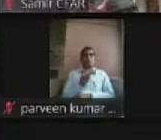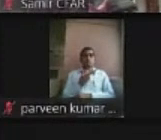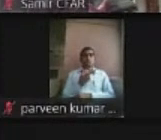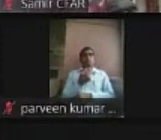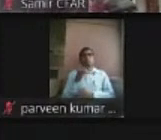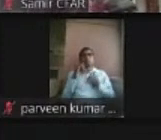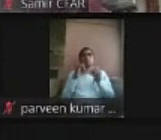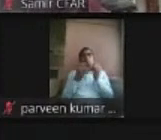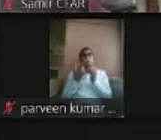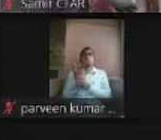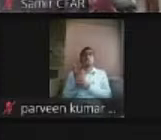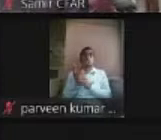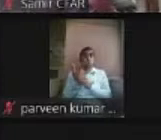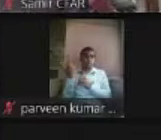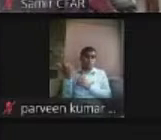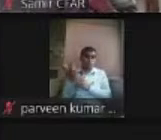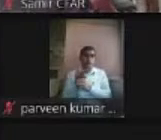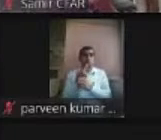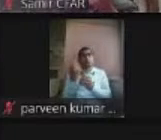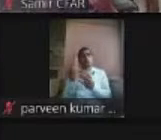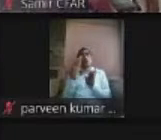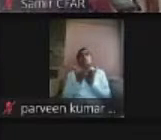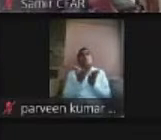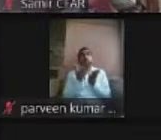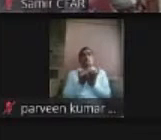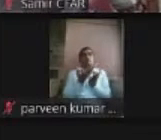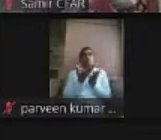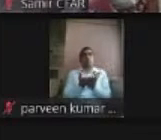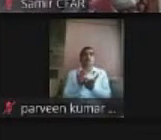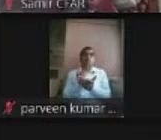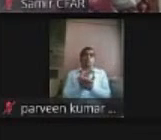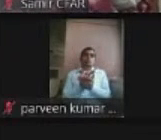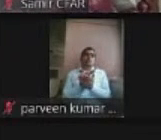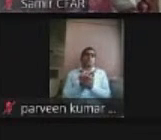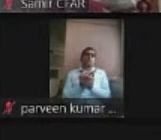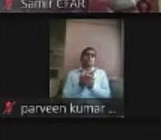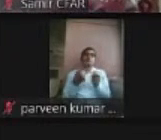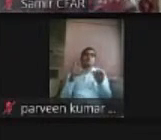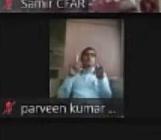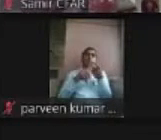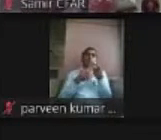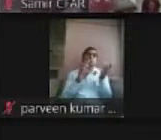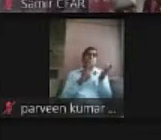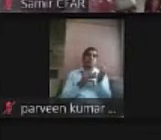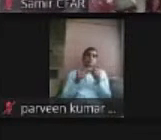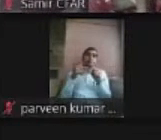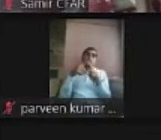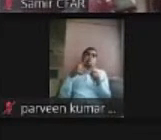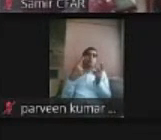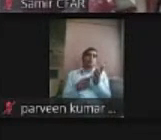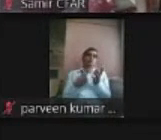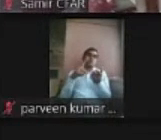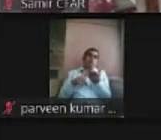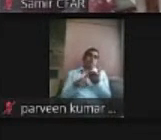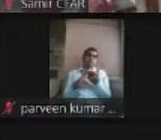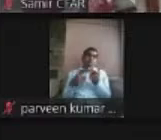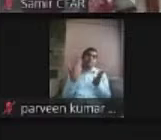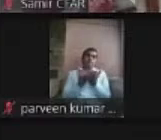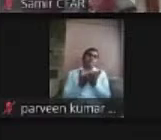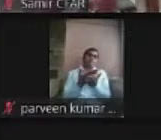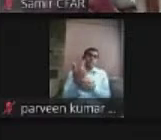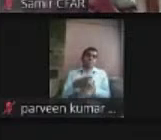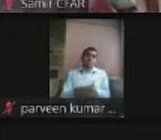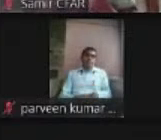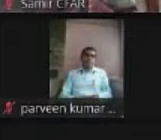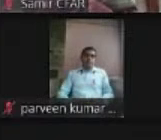who is not having access to pension, and there are assistance that can be provided by him by the